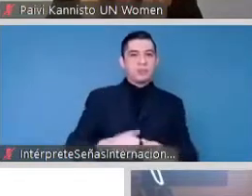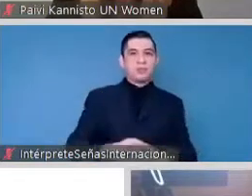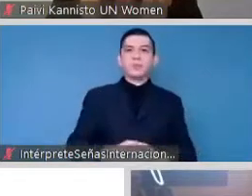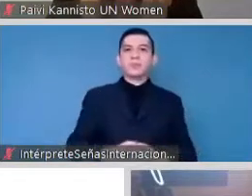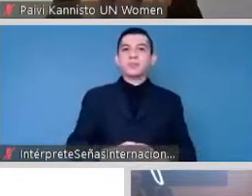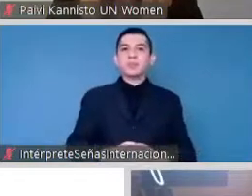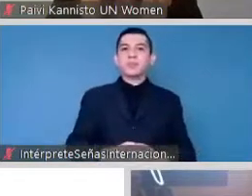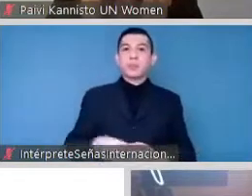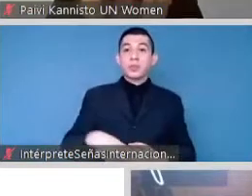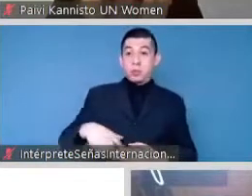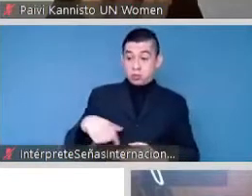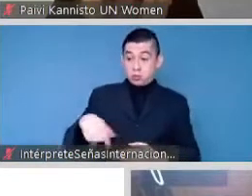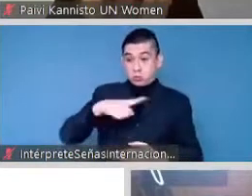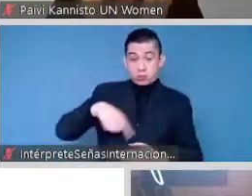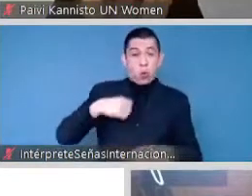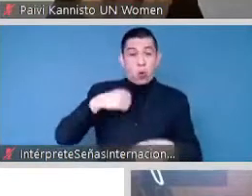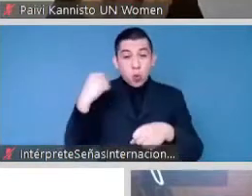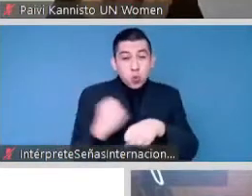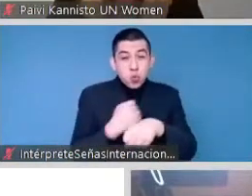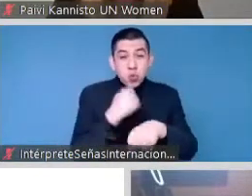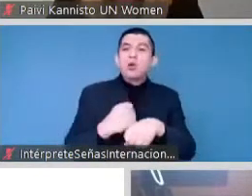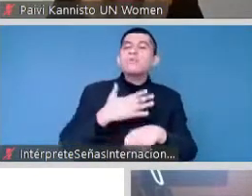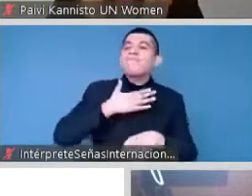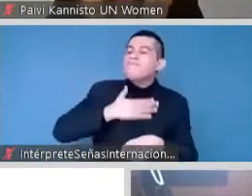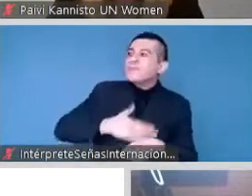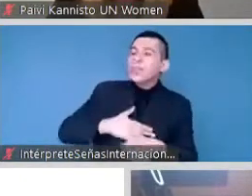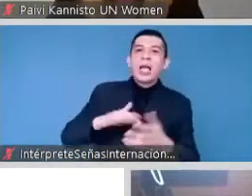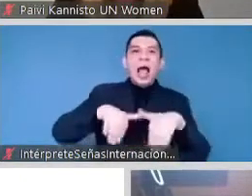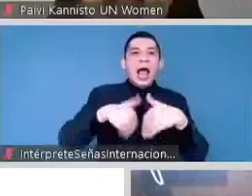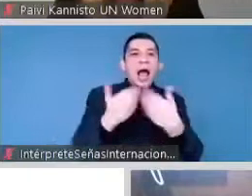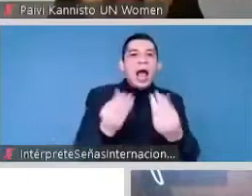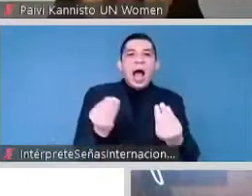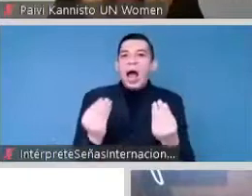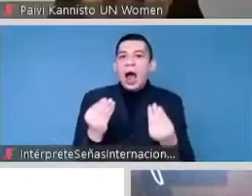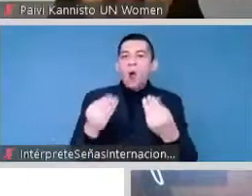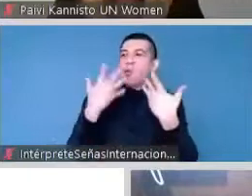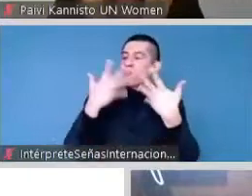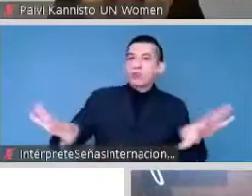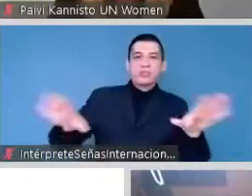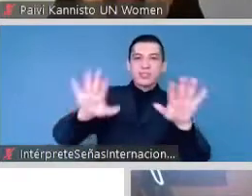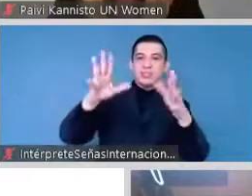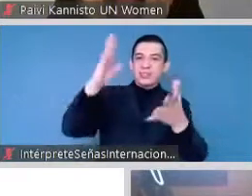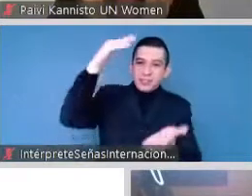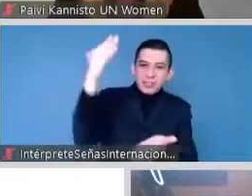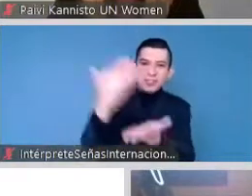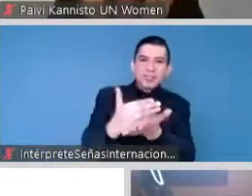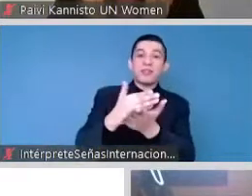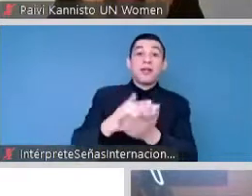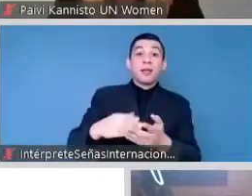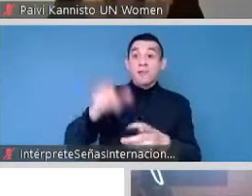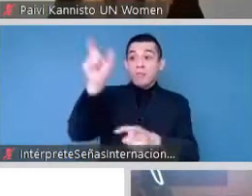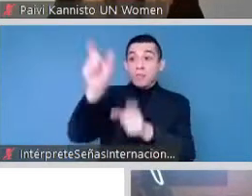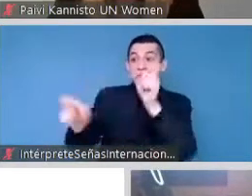said, are young women. And this is very serious. Thank you so much, Fatima. I'm actually going to ask this